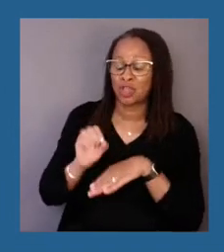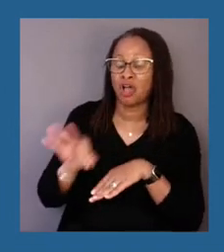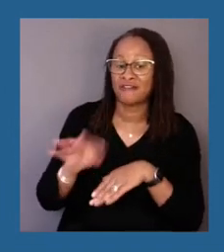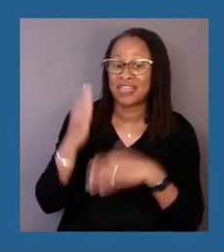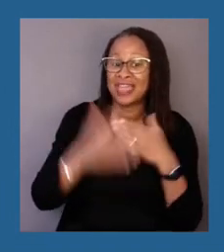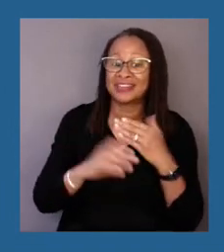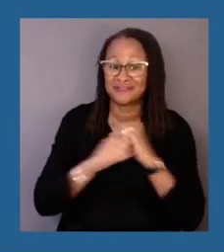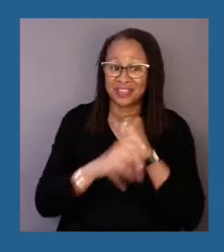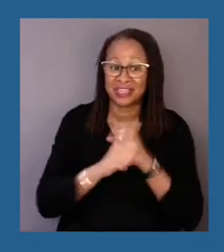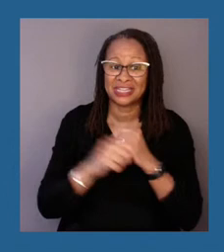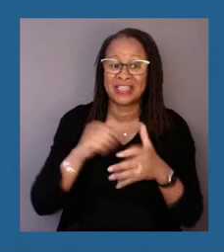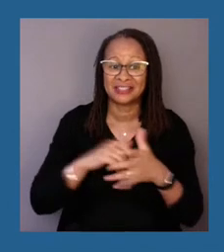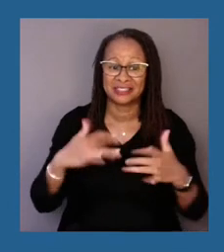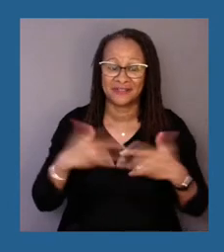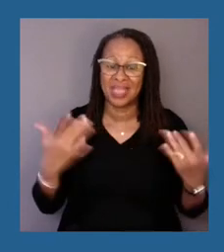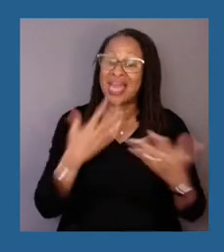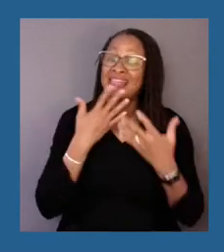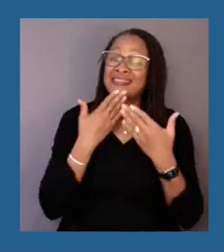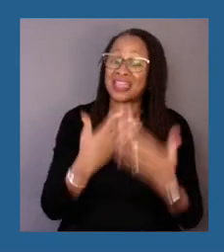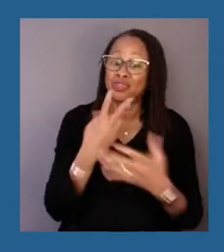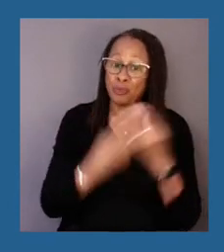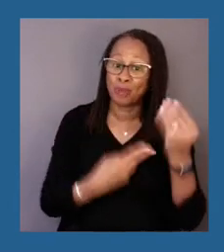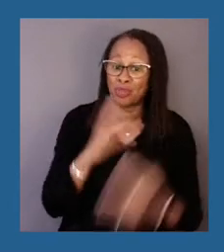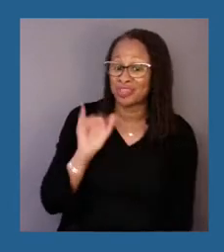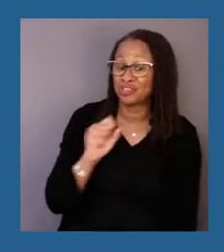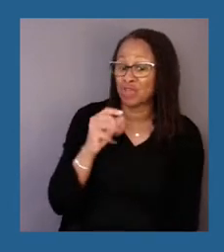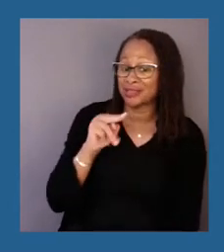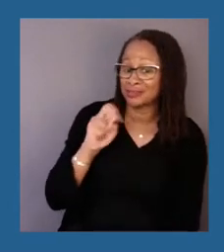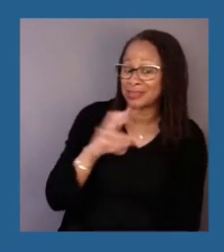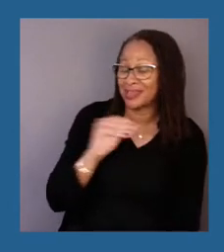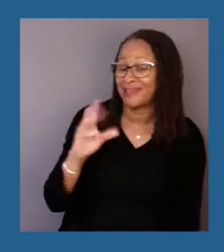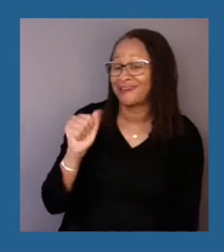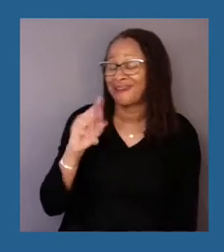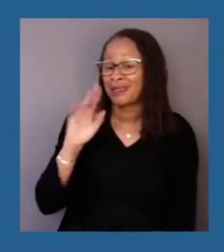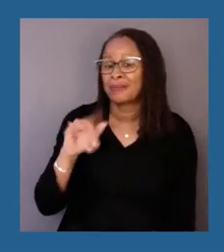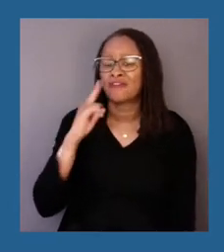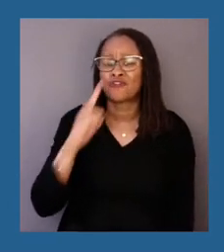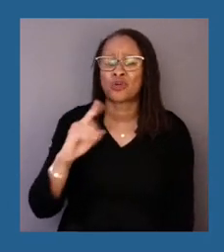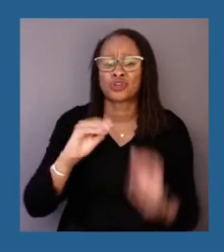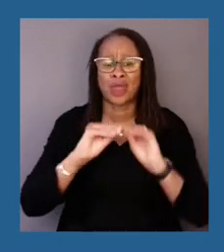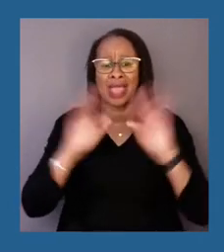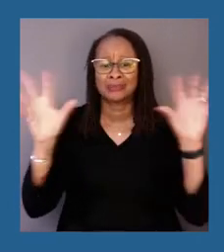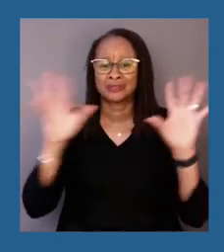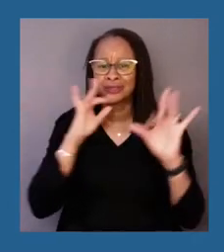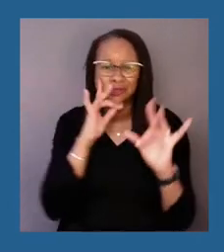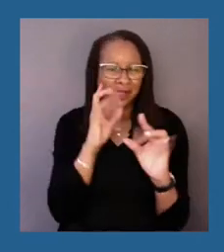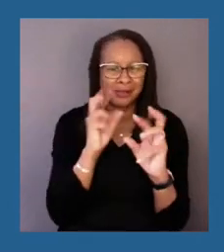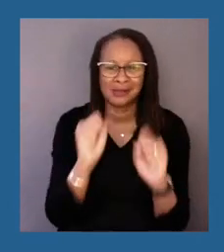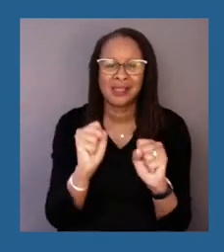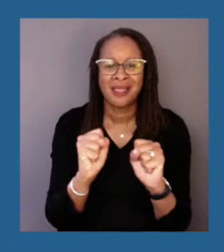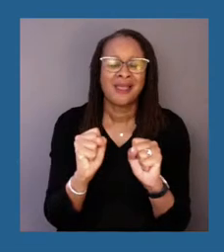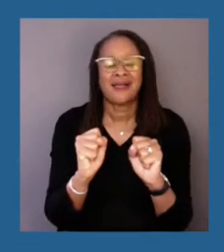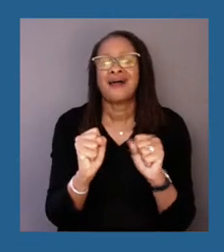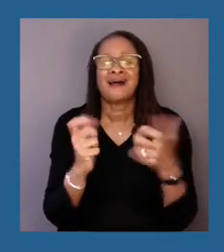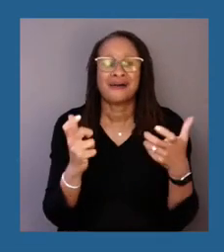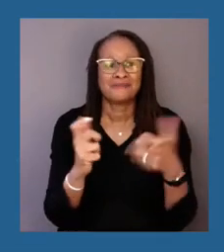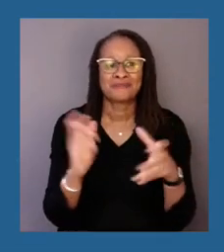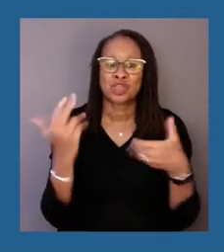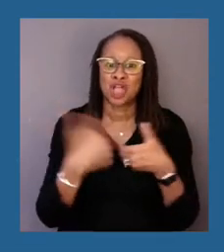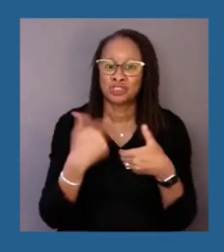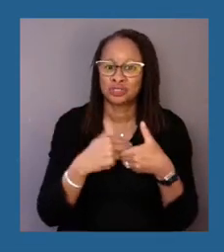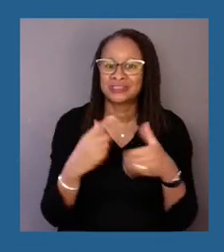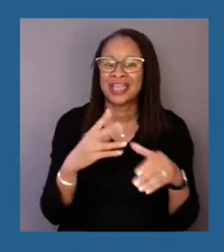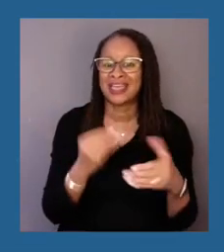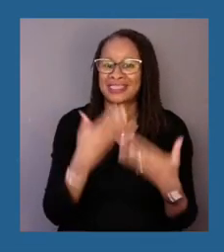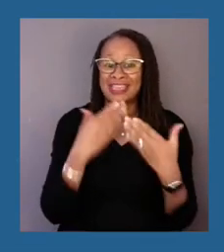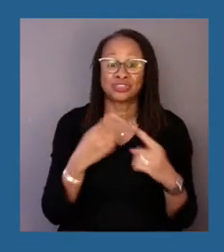Thank you, Jasmine and Amy, for your absolutely provocative and excellent contributions. And thanks to everyone